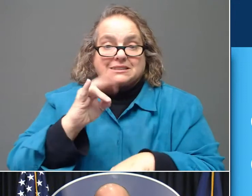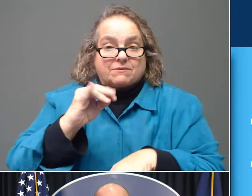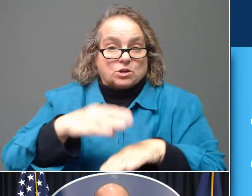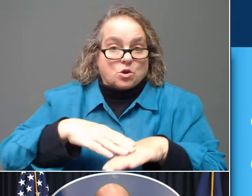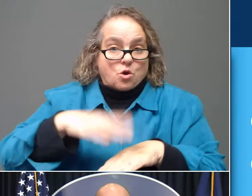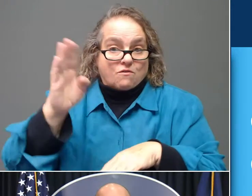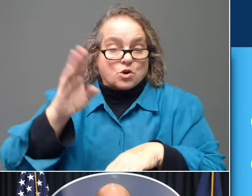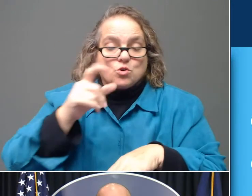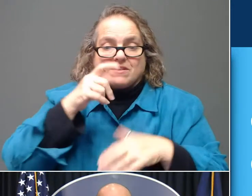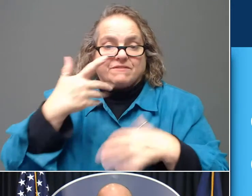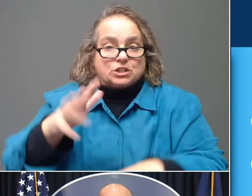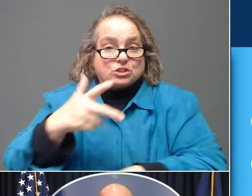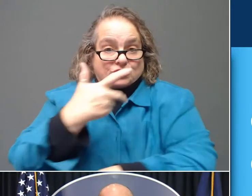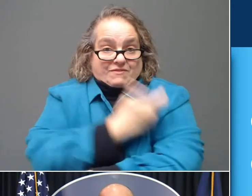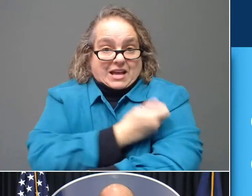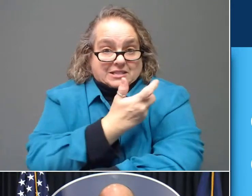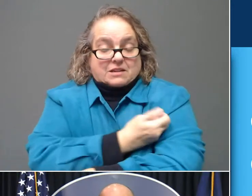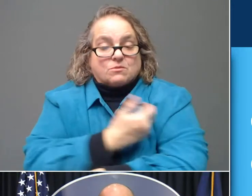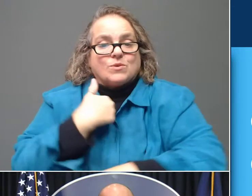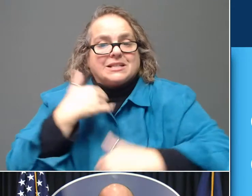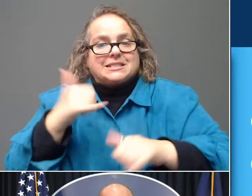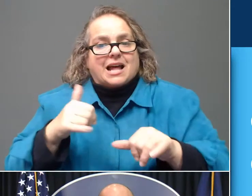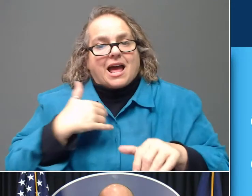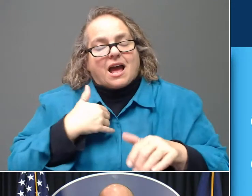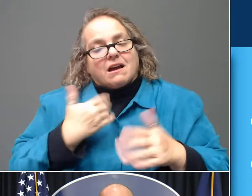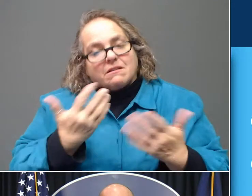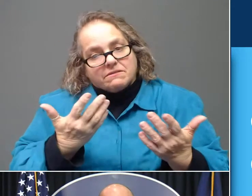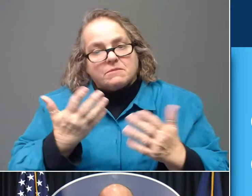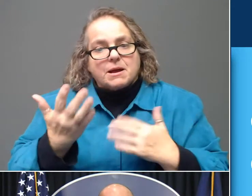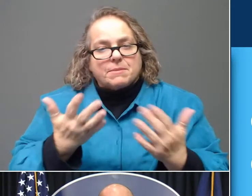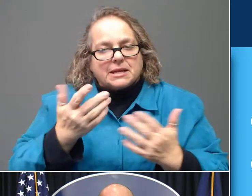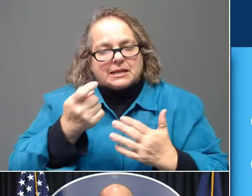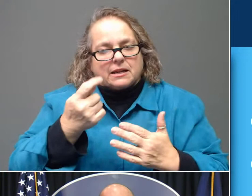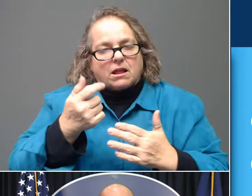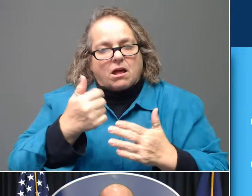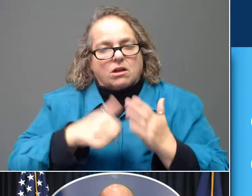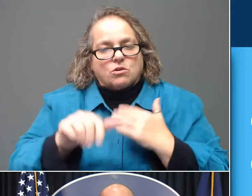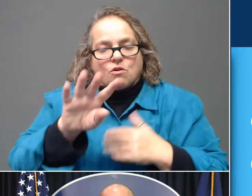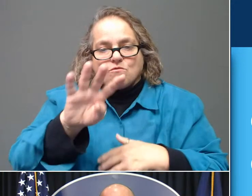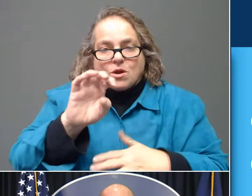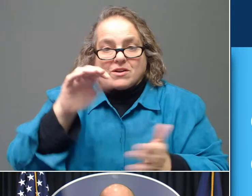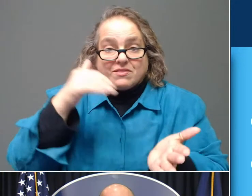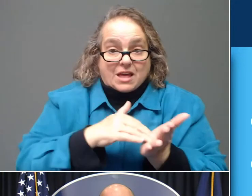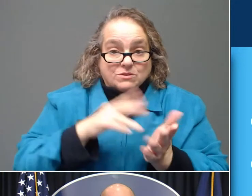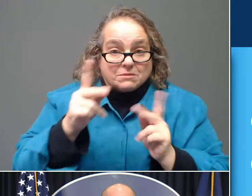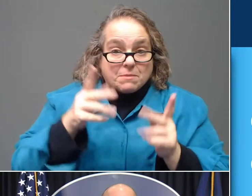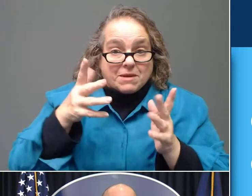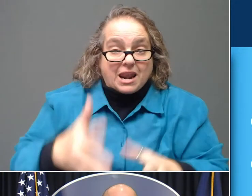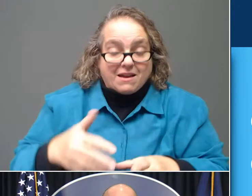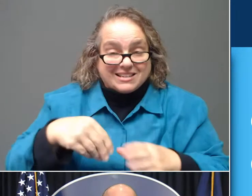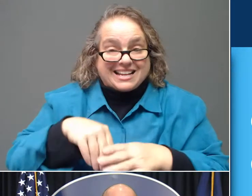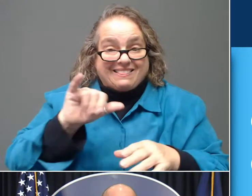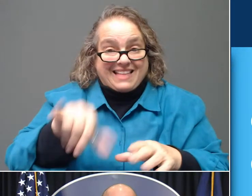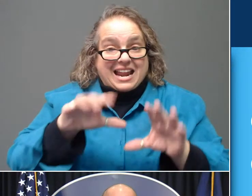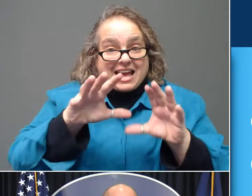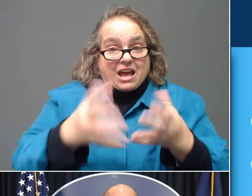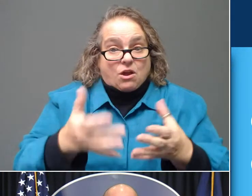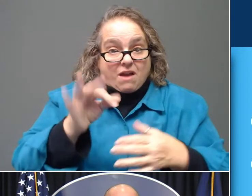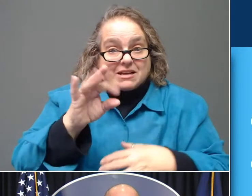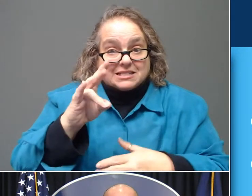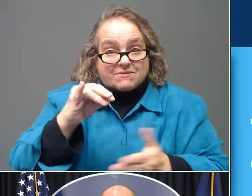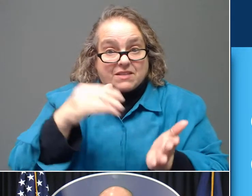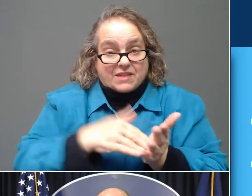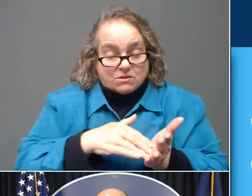still have a little under 400,000 persons, we believe, in that age category to vaccinate, and that will be the solid